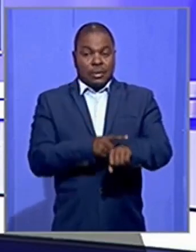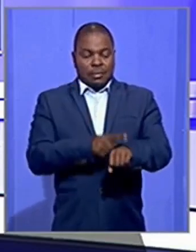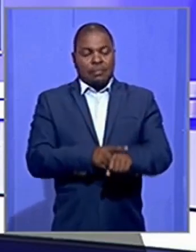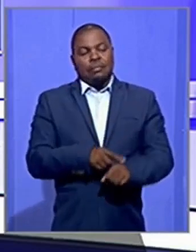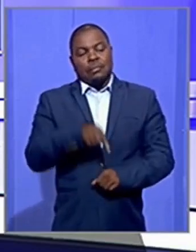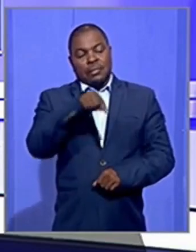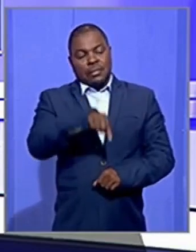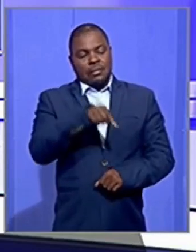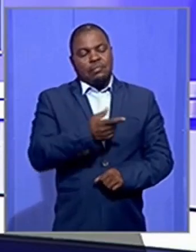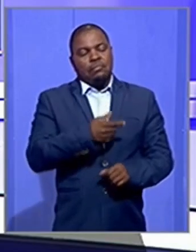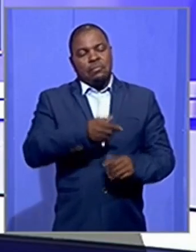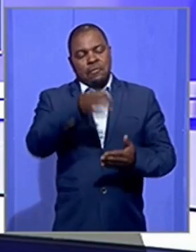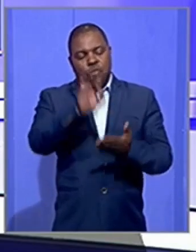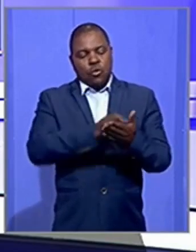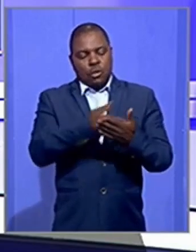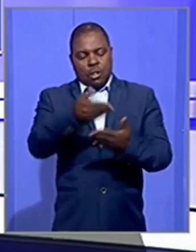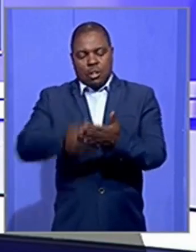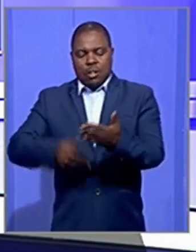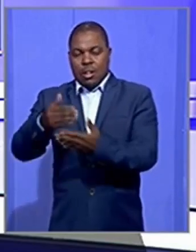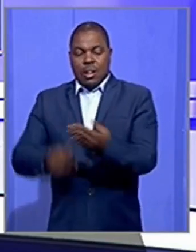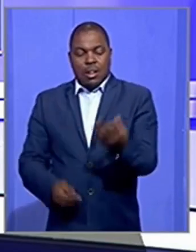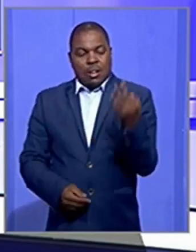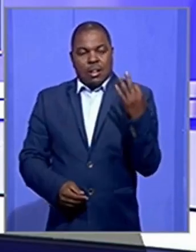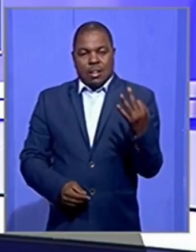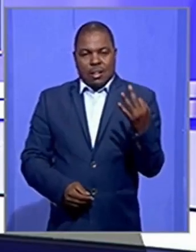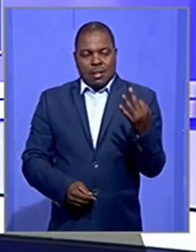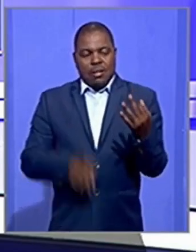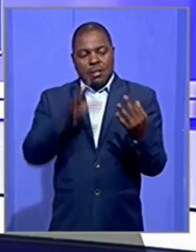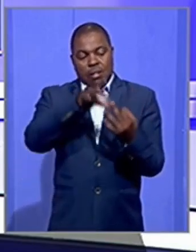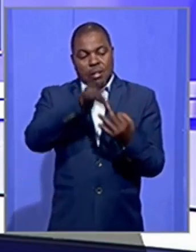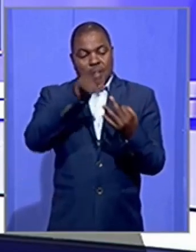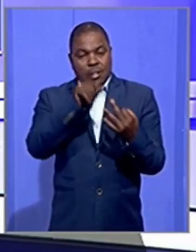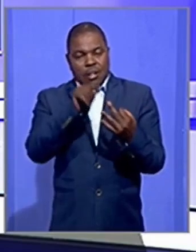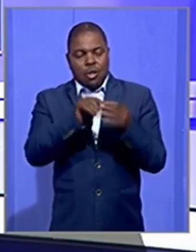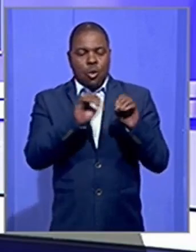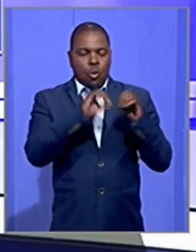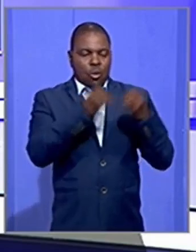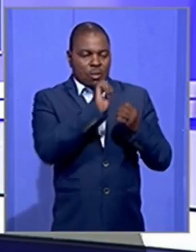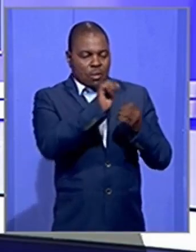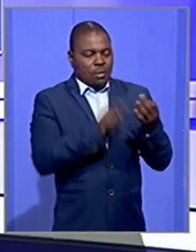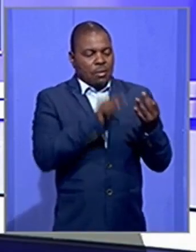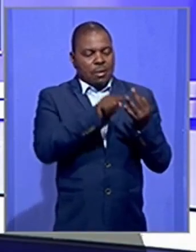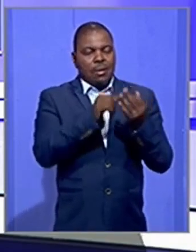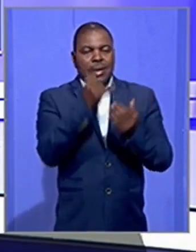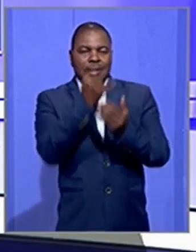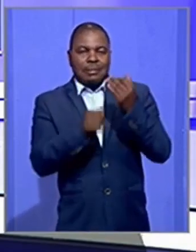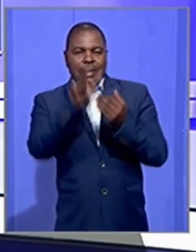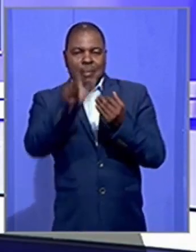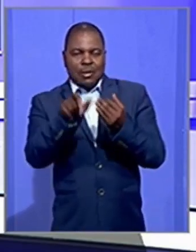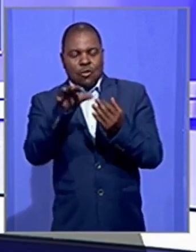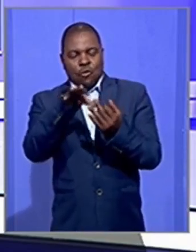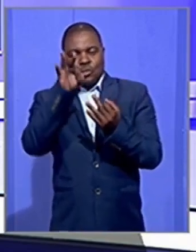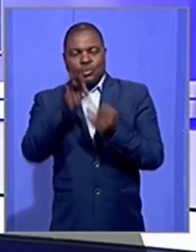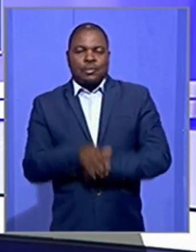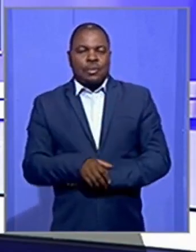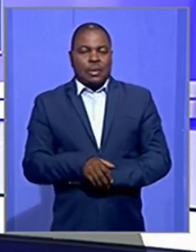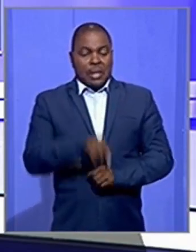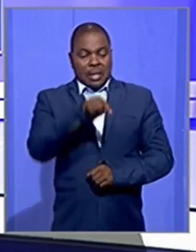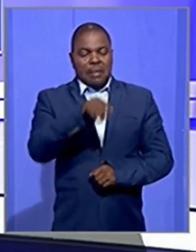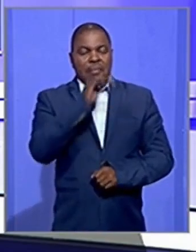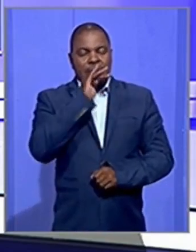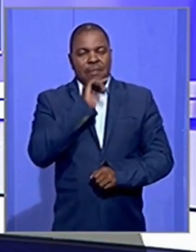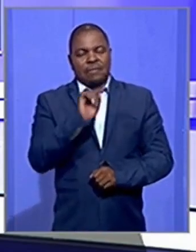ba tla neelwa di-ballot paper di le 3 mo ba tla tlhophang lekoko le ba le ratang le ntlhopheng yo ba mo ratang. E tla be le lekgetho la